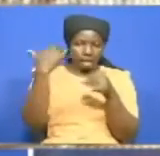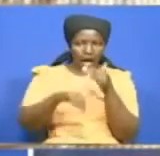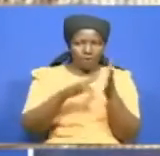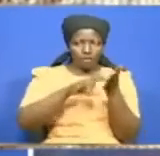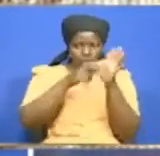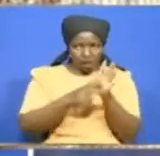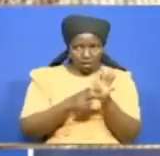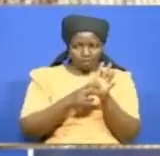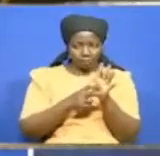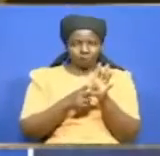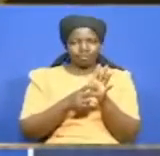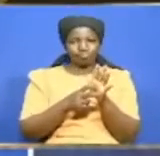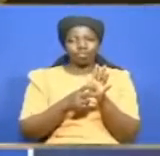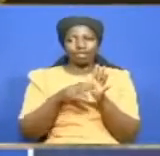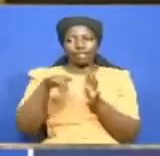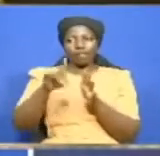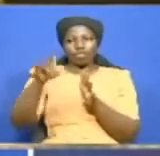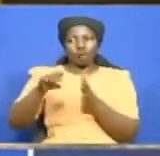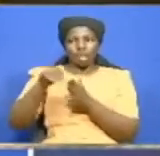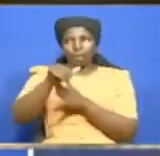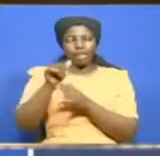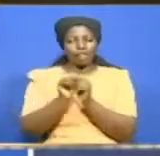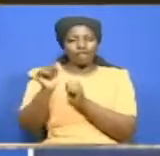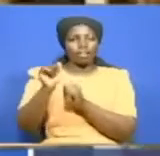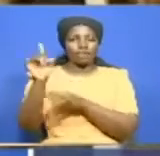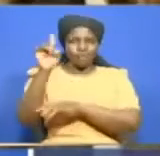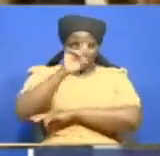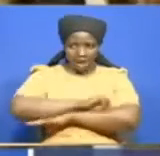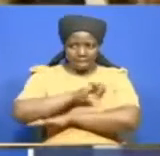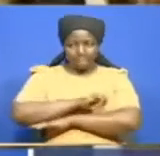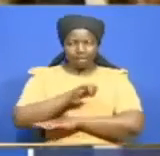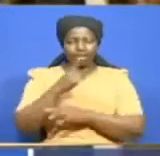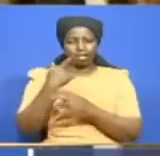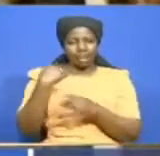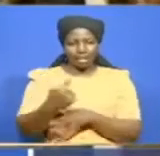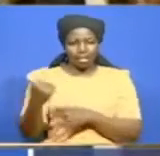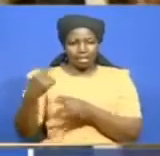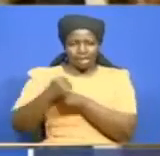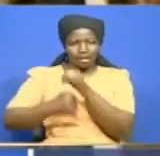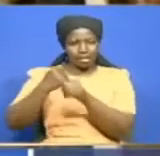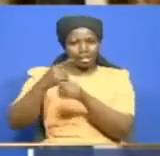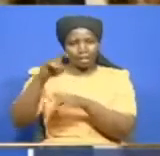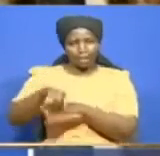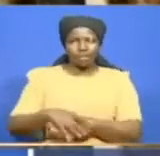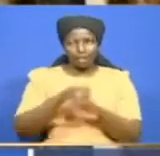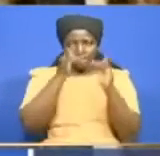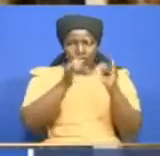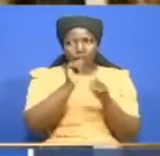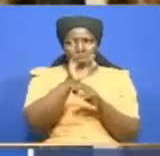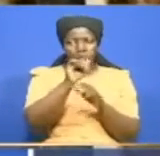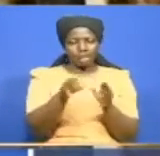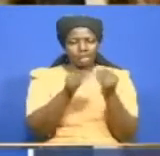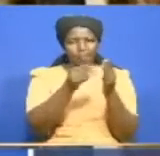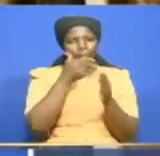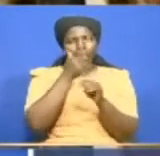a gratuity pay of not less than 15 days per year is mandatory. The new act actually provides for better job security